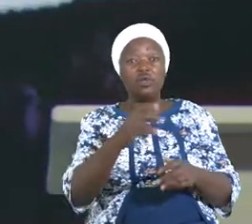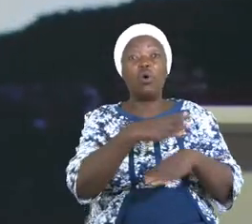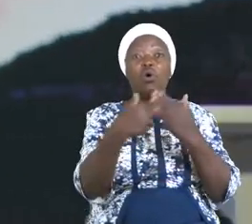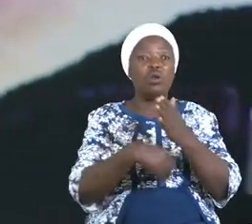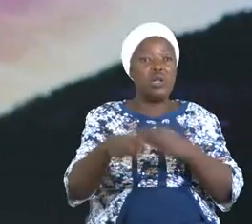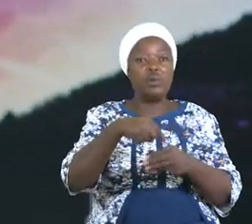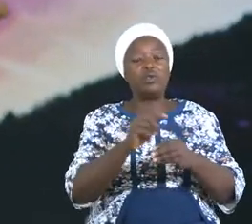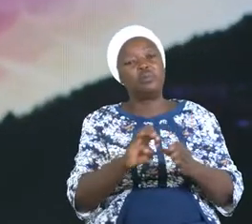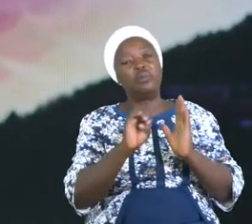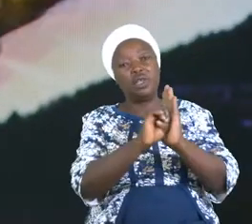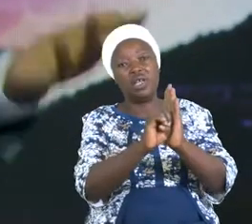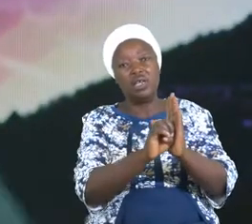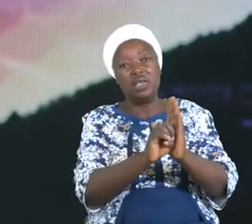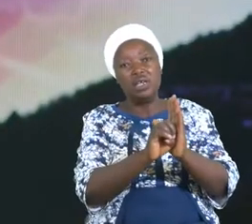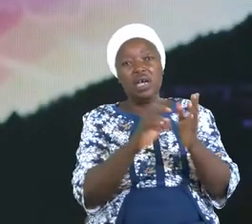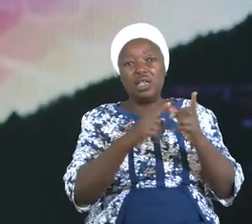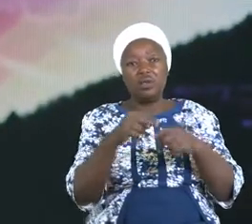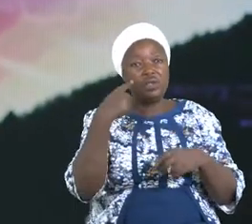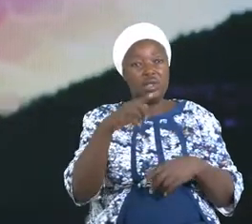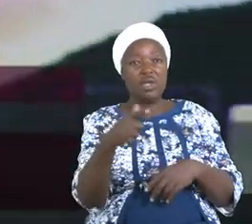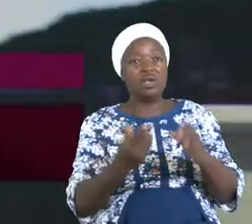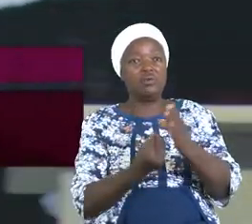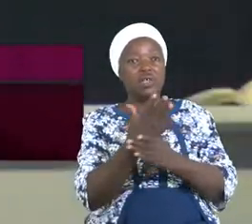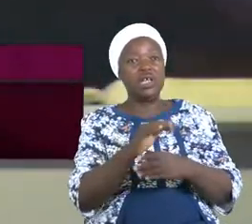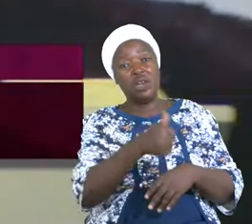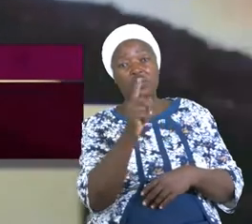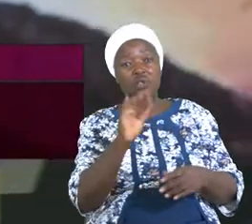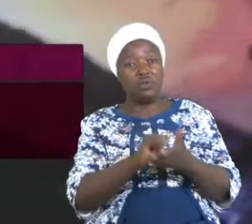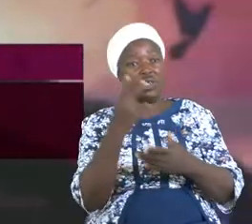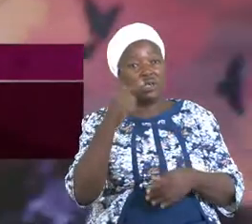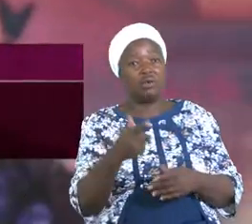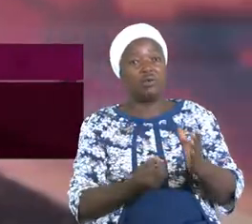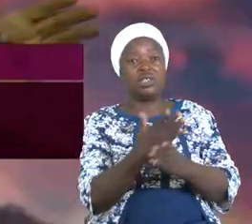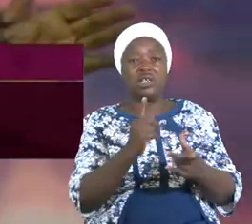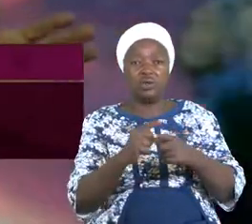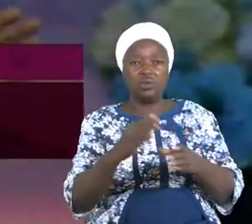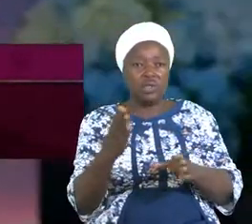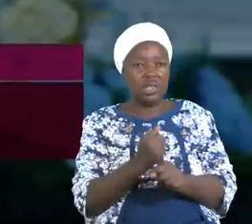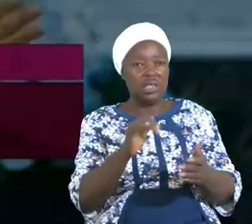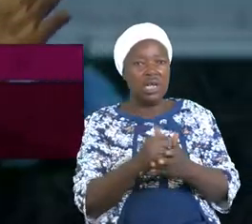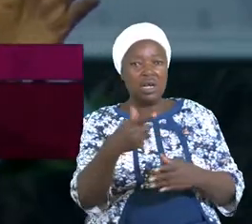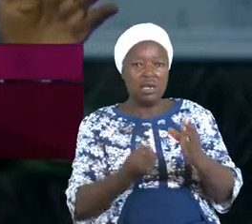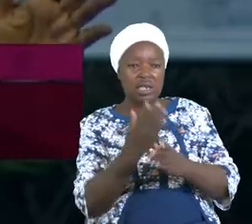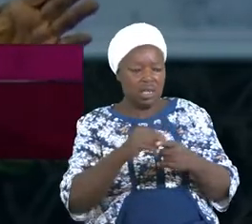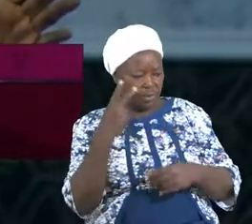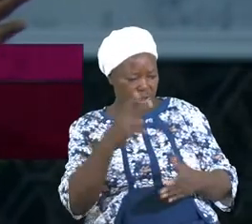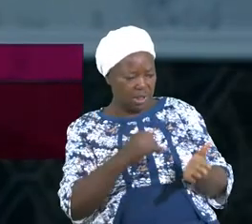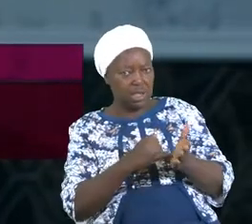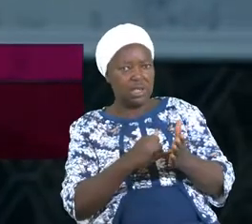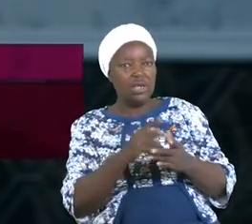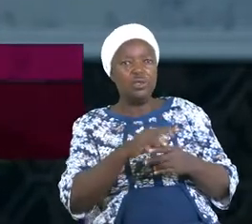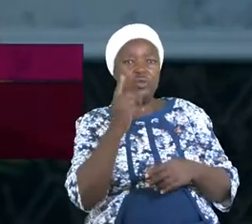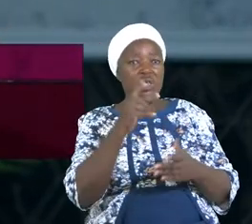Look at the grass. Anywhere you see the grass, if you take that grass and you look at it, you'll see a